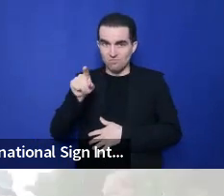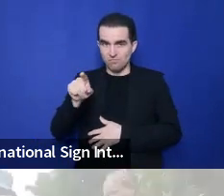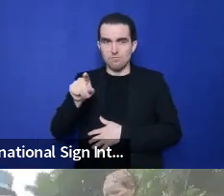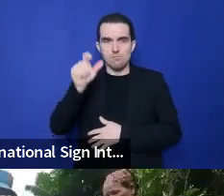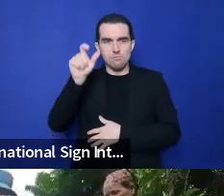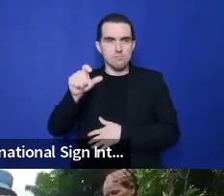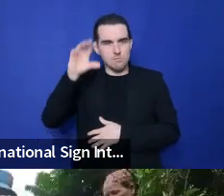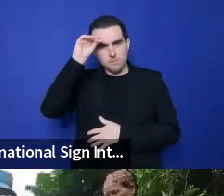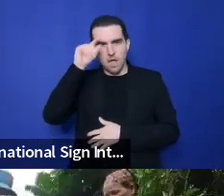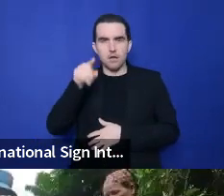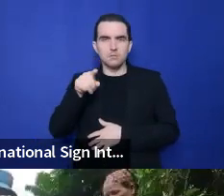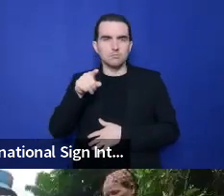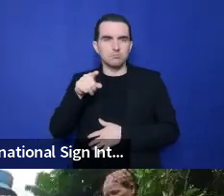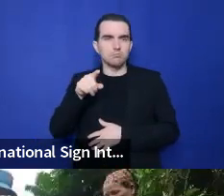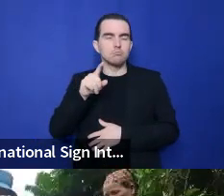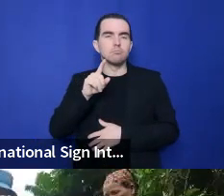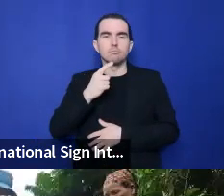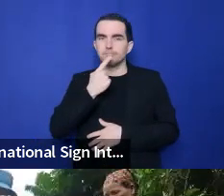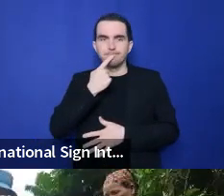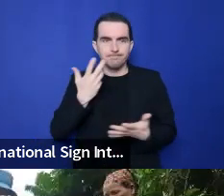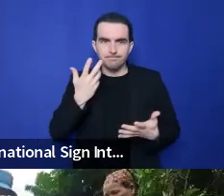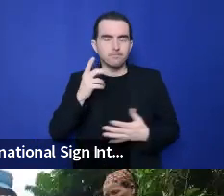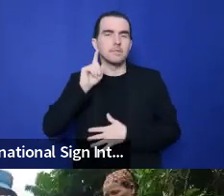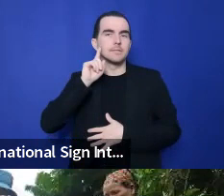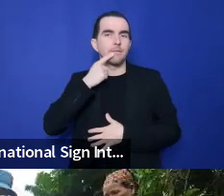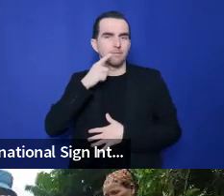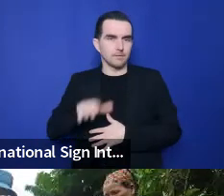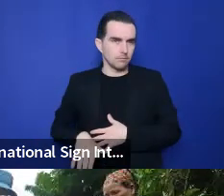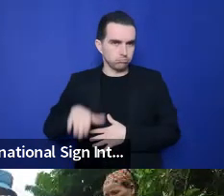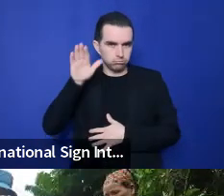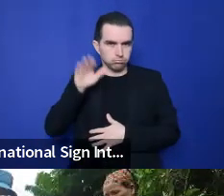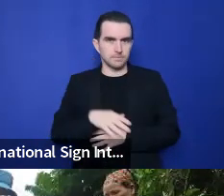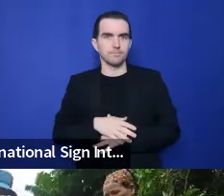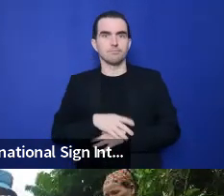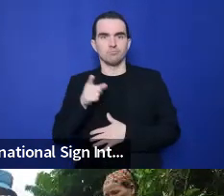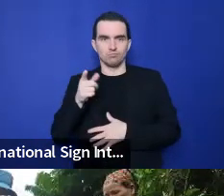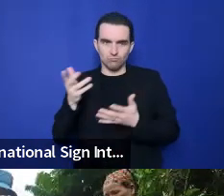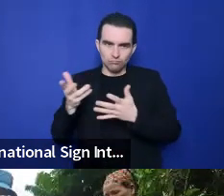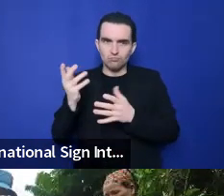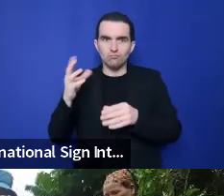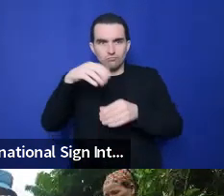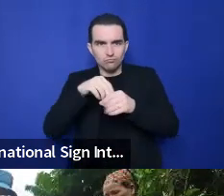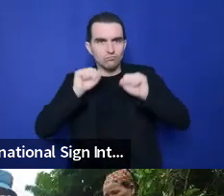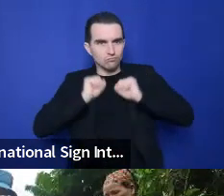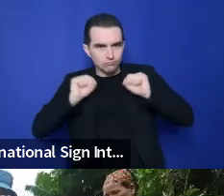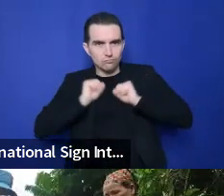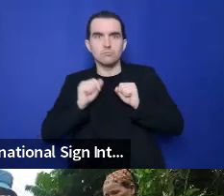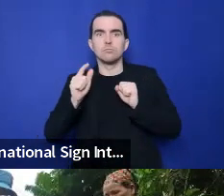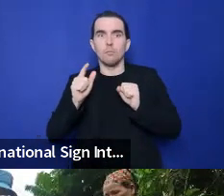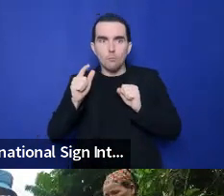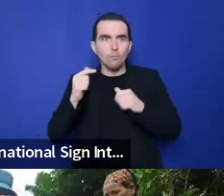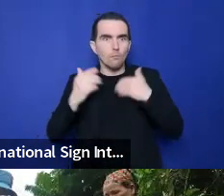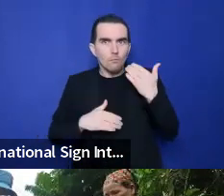the club also provided in cash or in-kind support and labor support, and